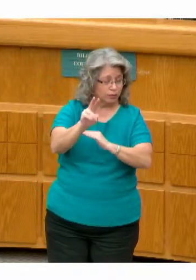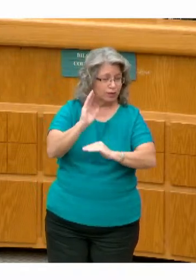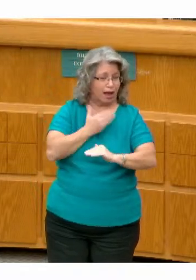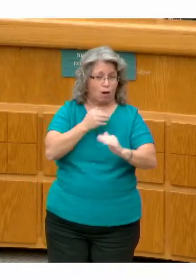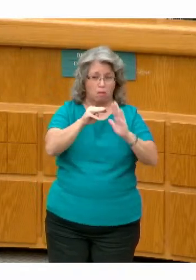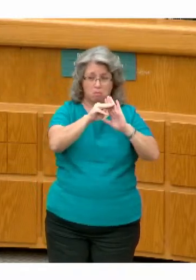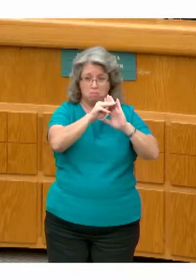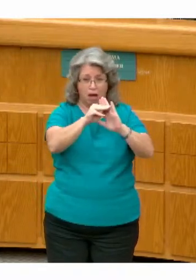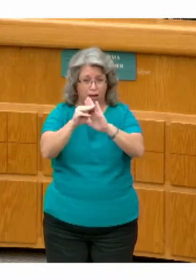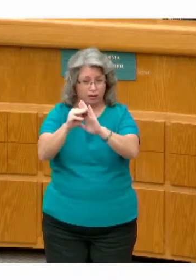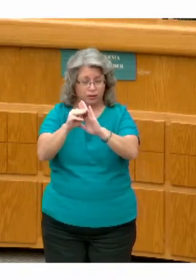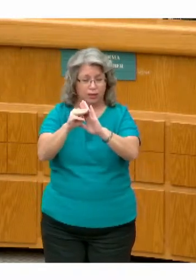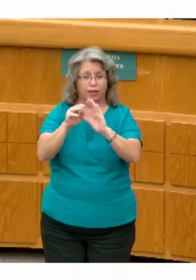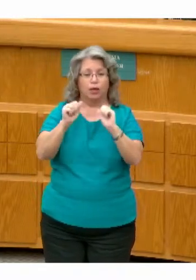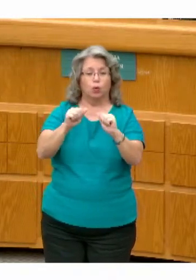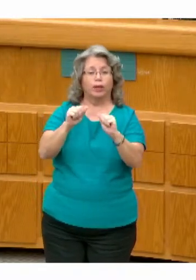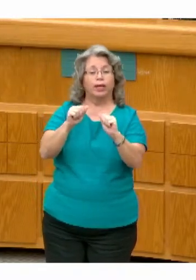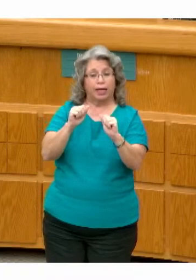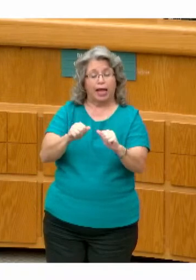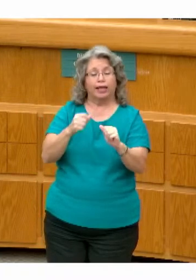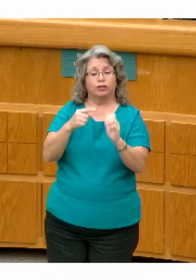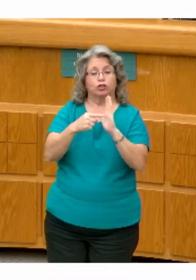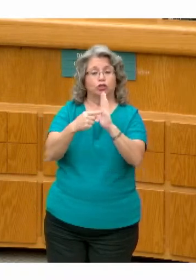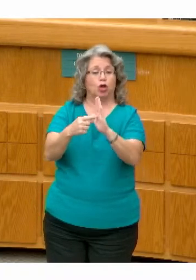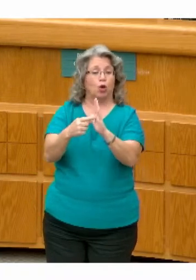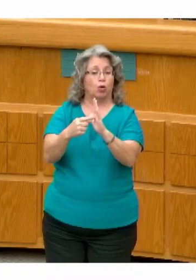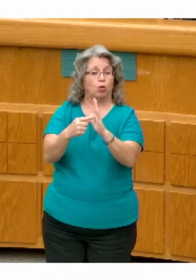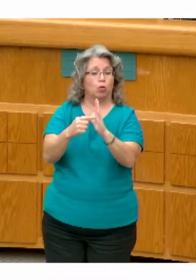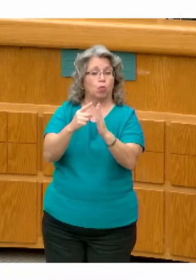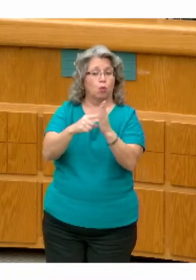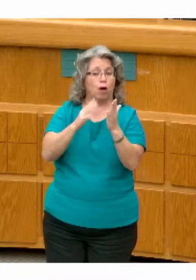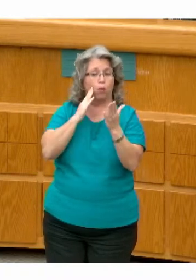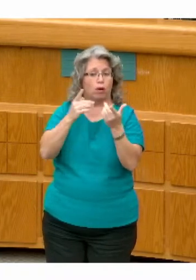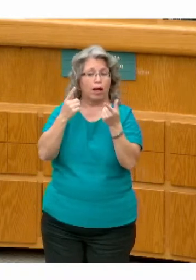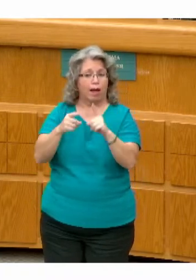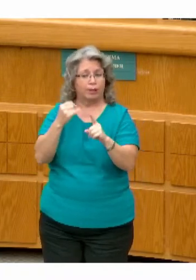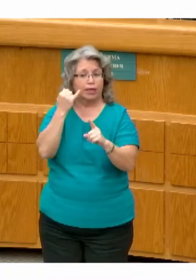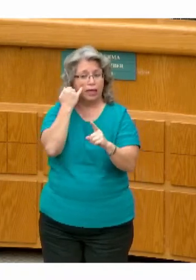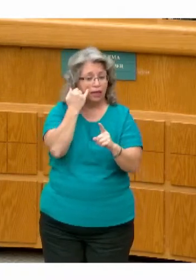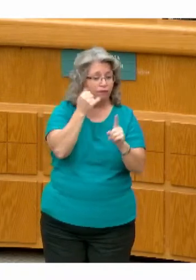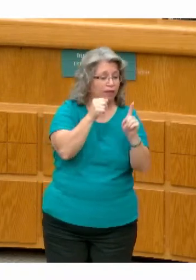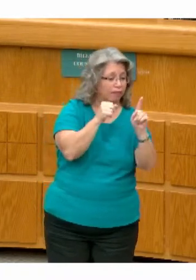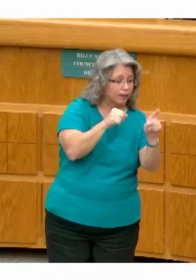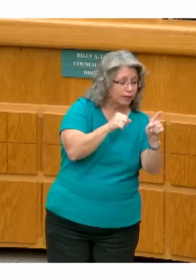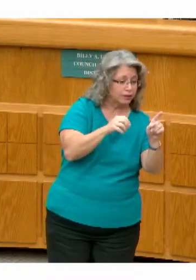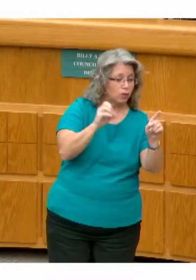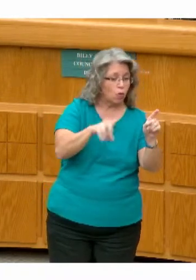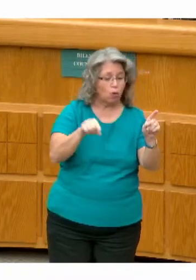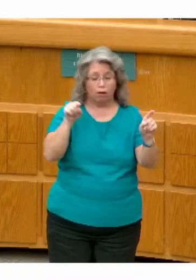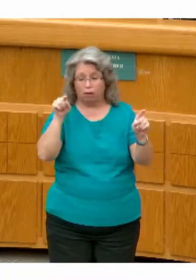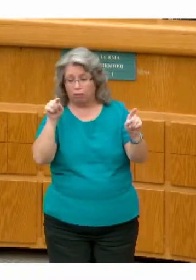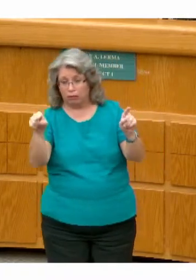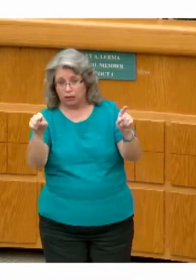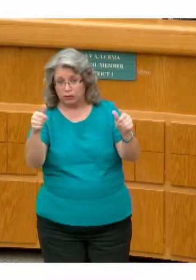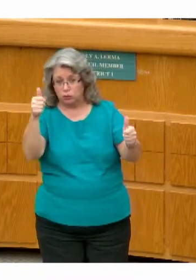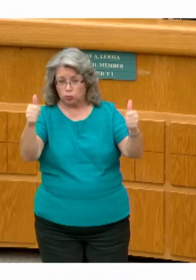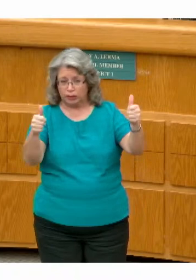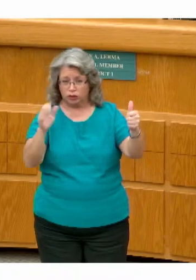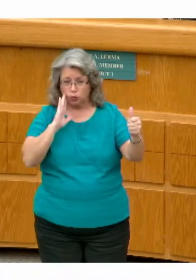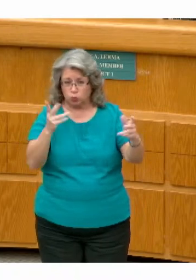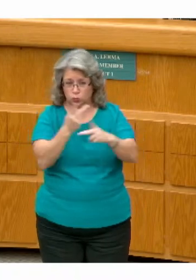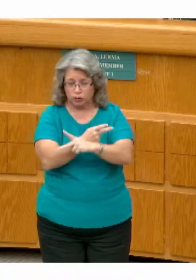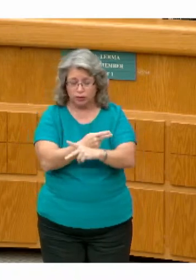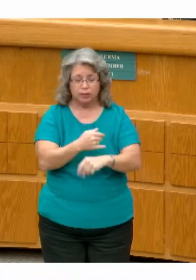happen if we do one thing versus another. And it's very clear in the model that if we do things to reduce the transmission of Omicron, that